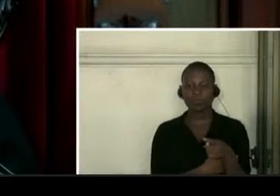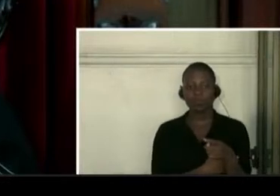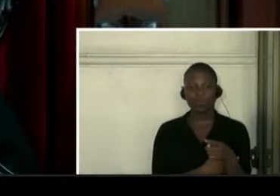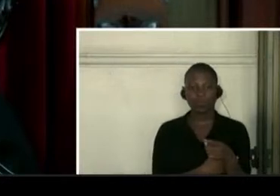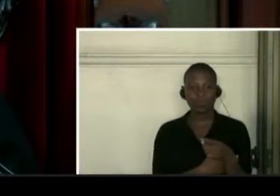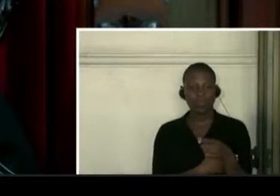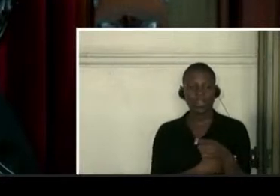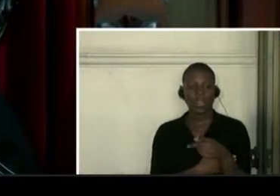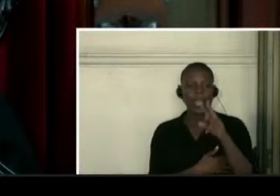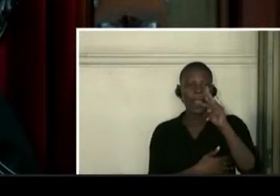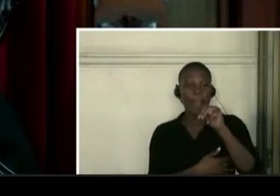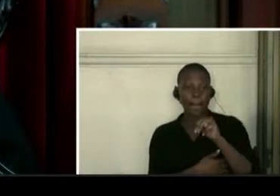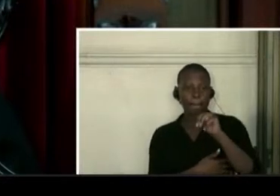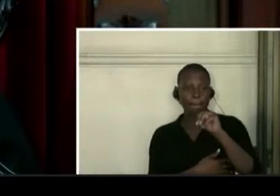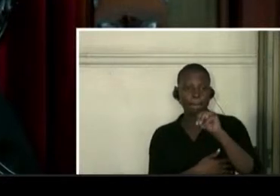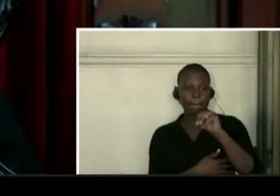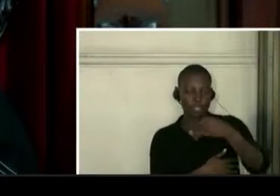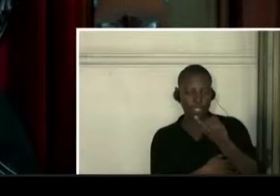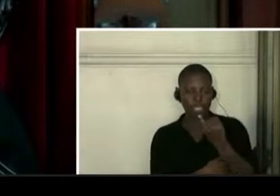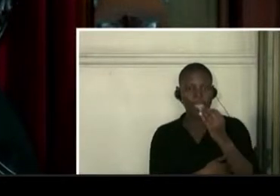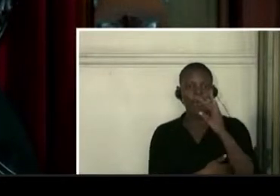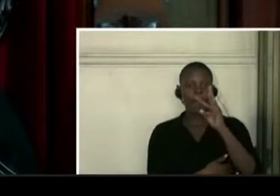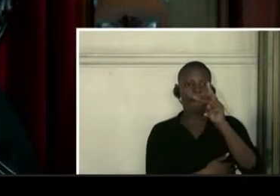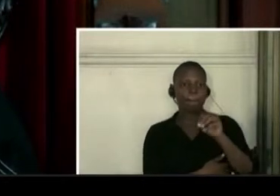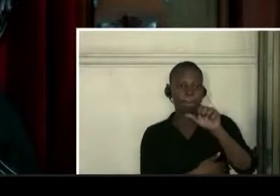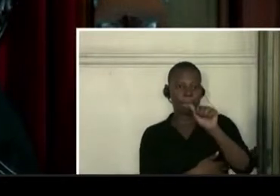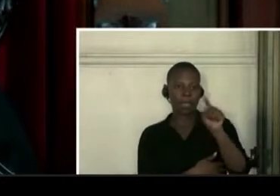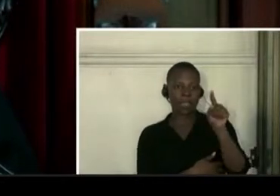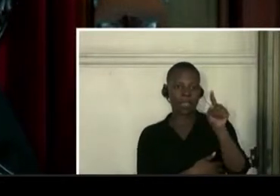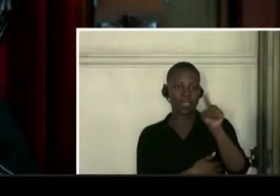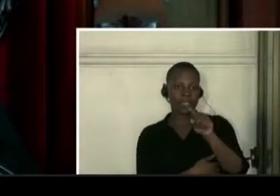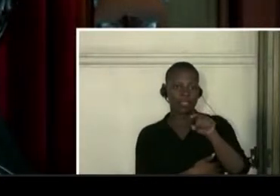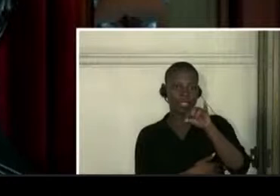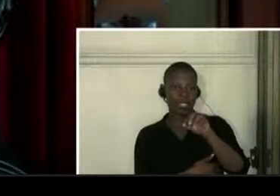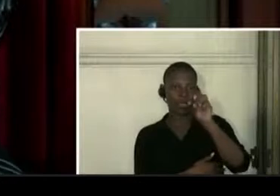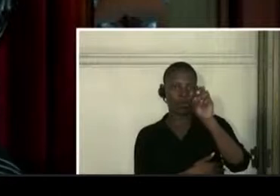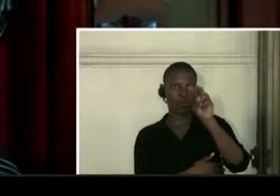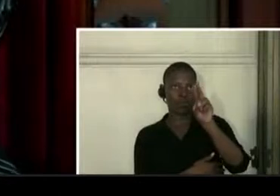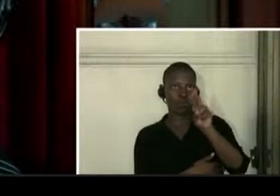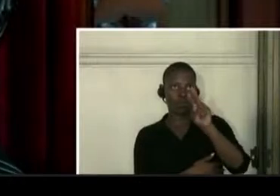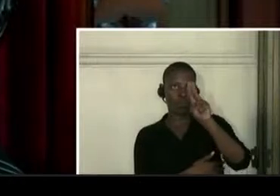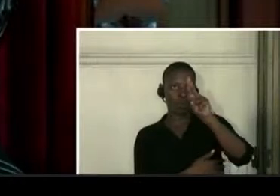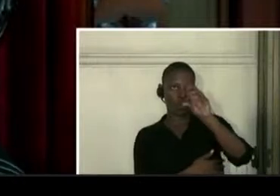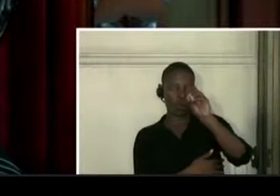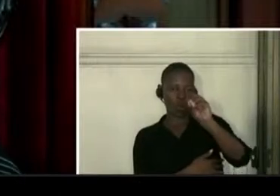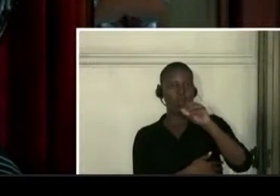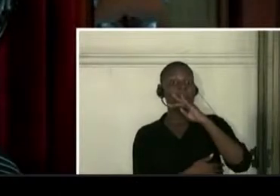Honourable M.J. Mazibugo of the IFP, who will debate for 10 minutes.